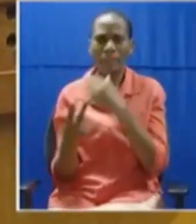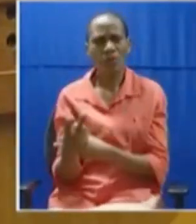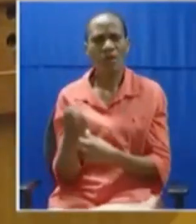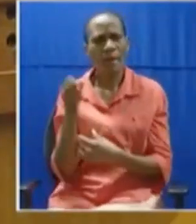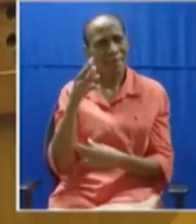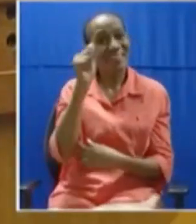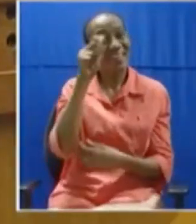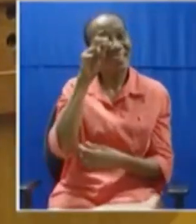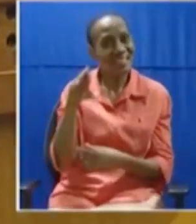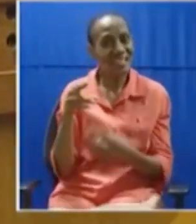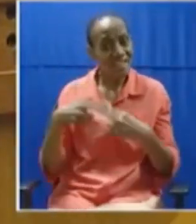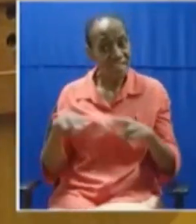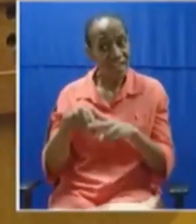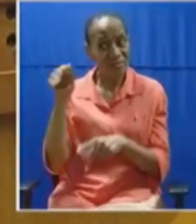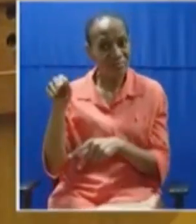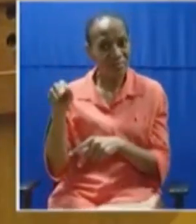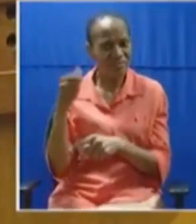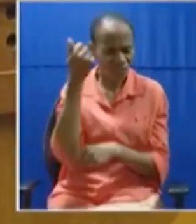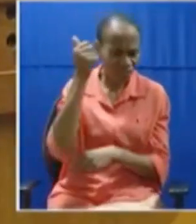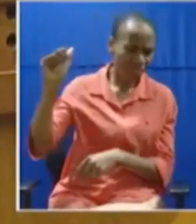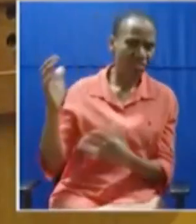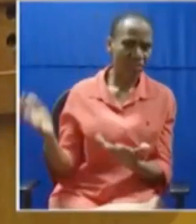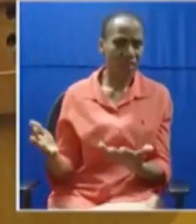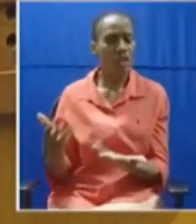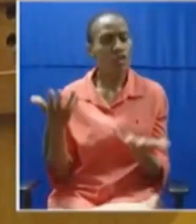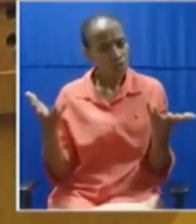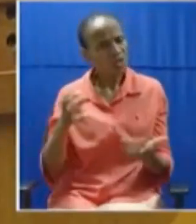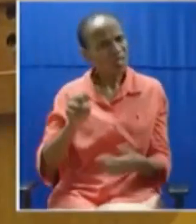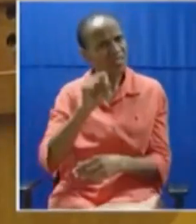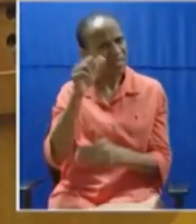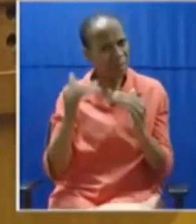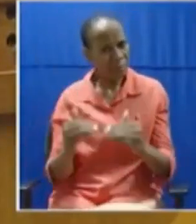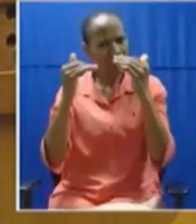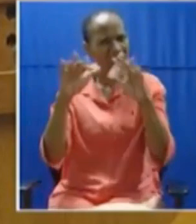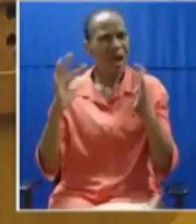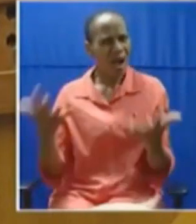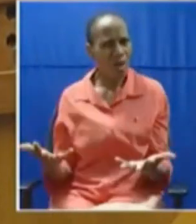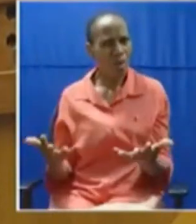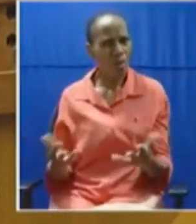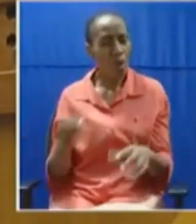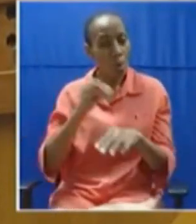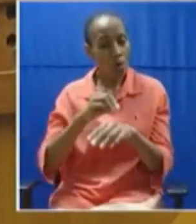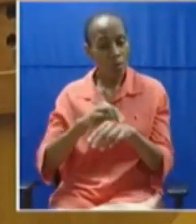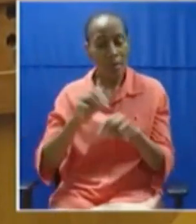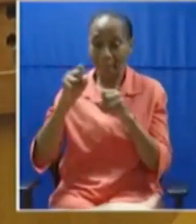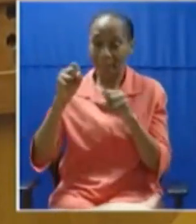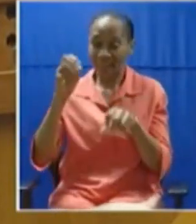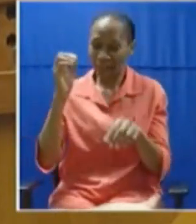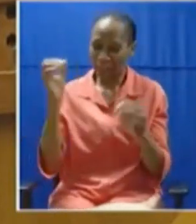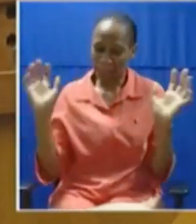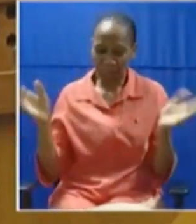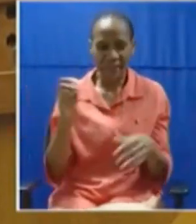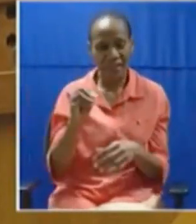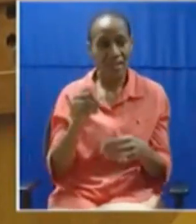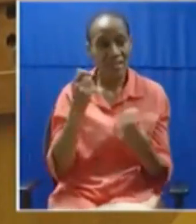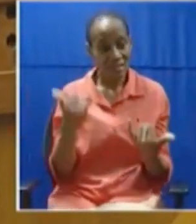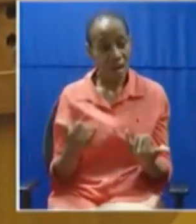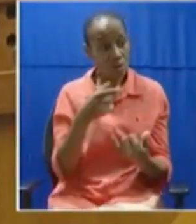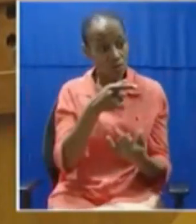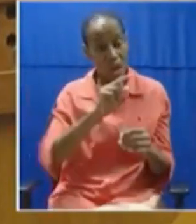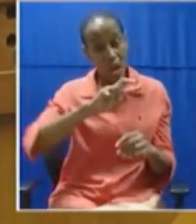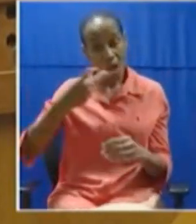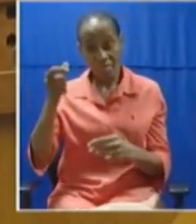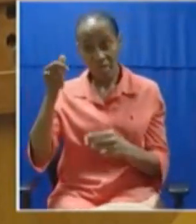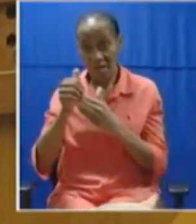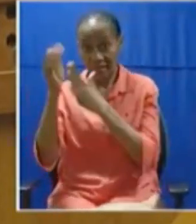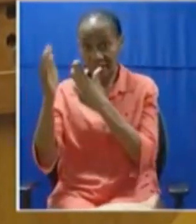is why the South Africa cannot thrive under the ANC. The bus is broken, and a different driver simply cannot fix it.